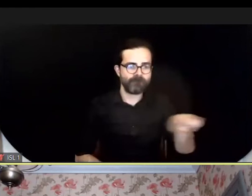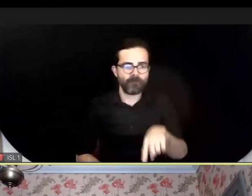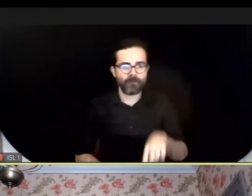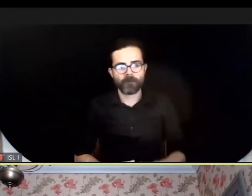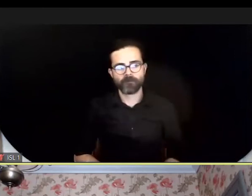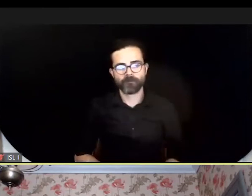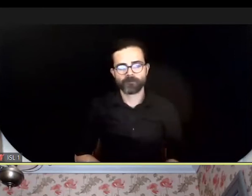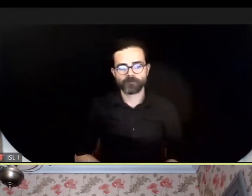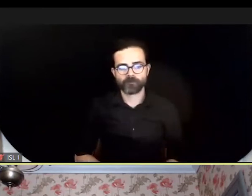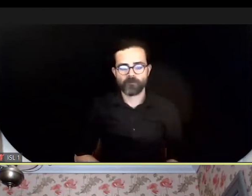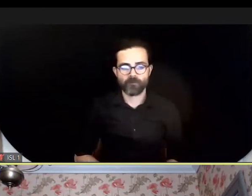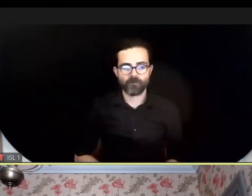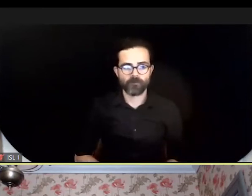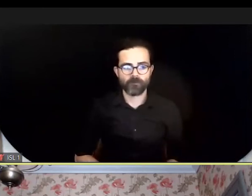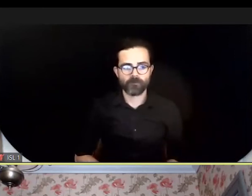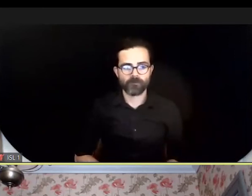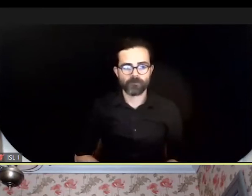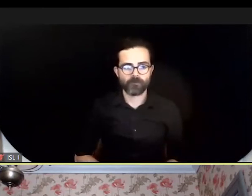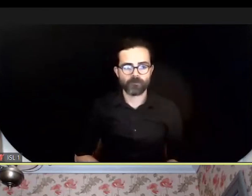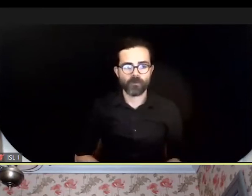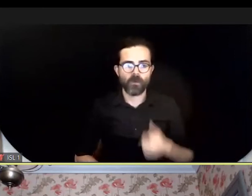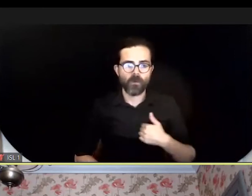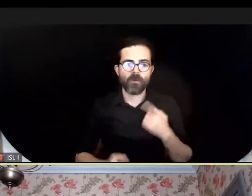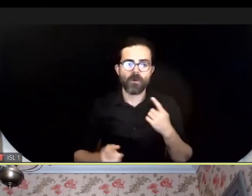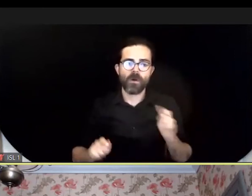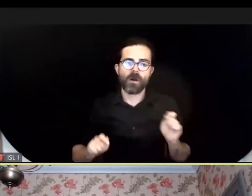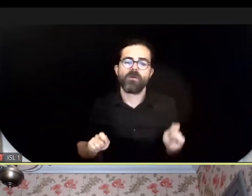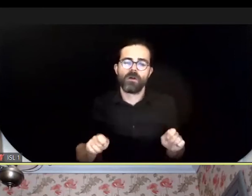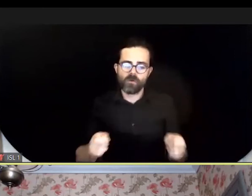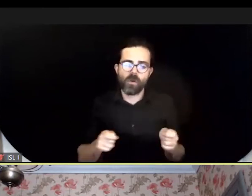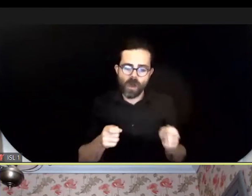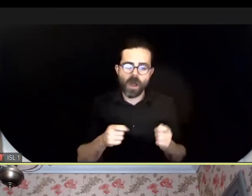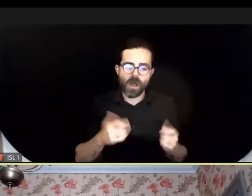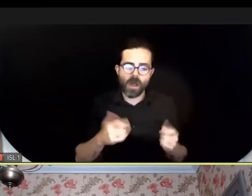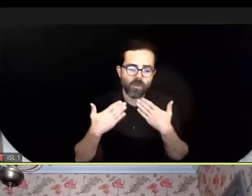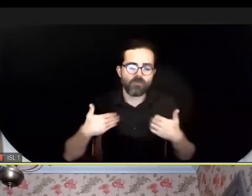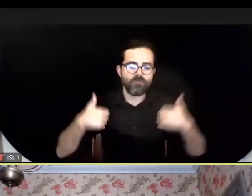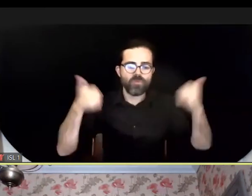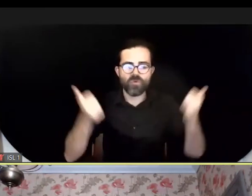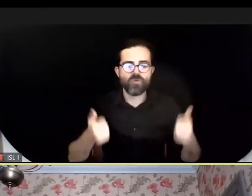support self-determination and inclusion for people with intellectual disabilities.